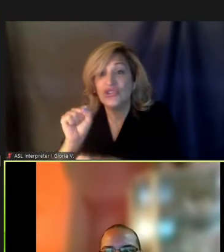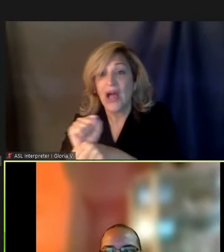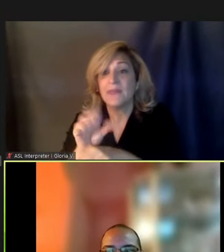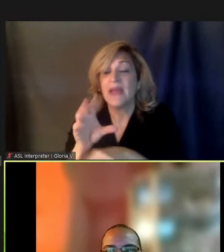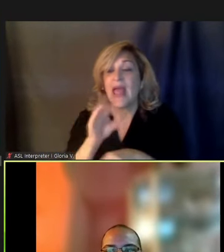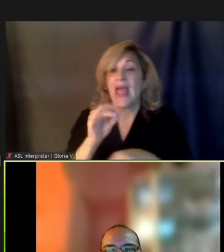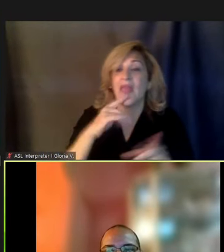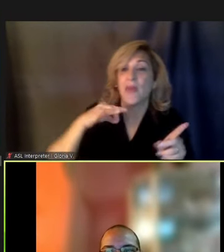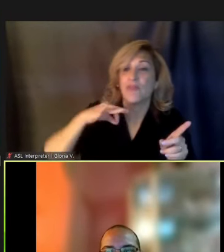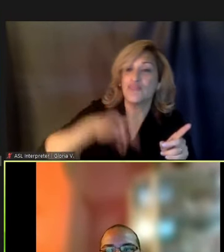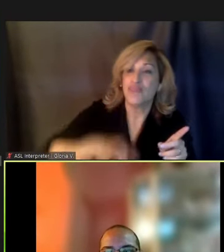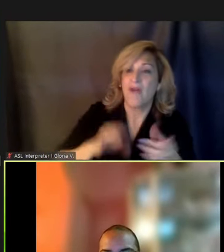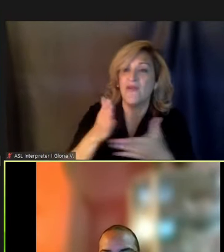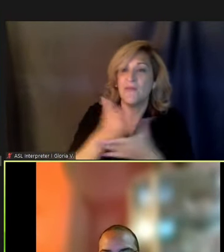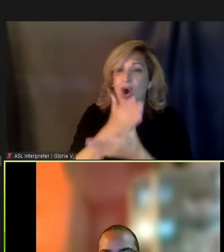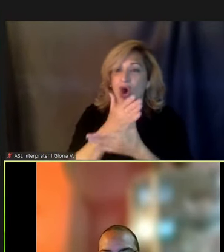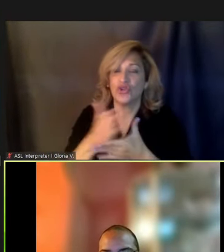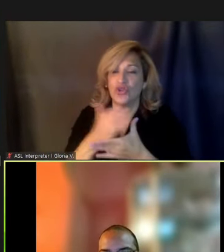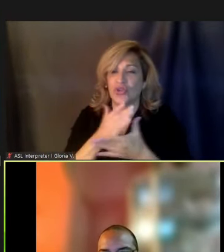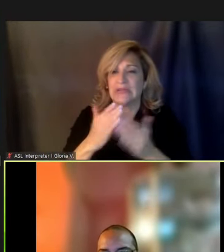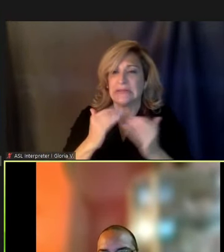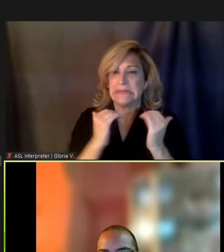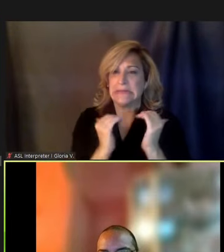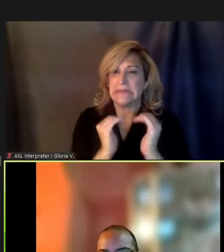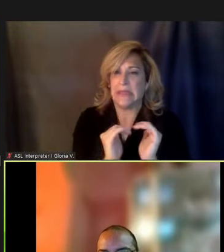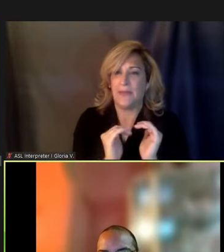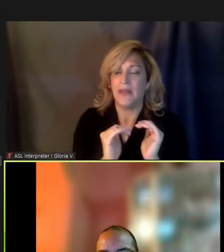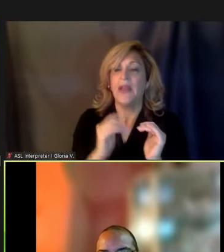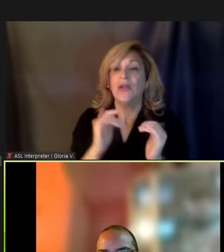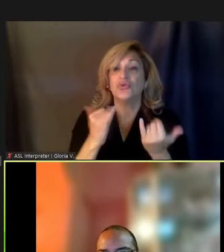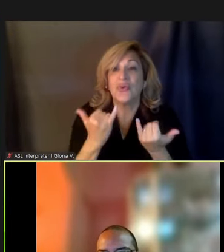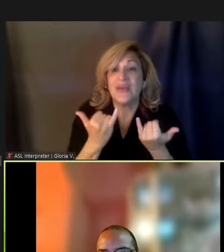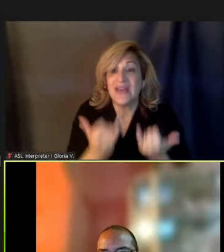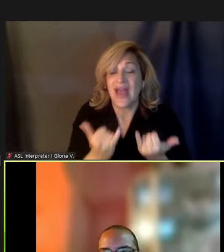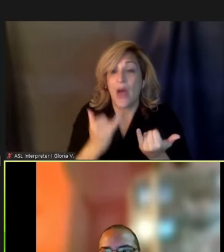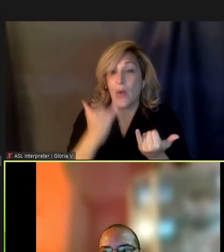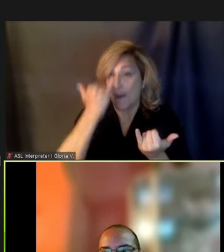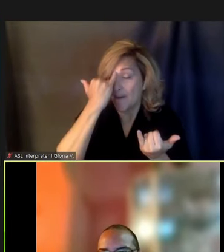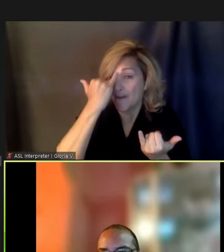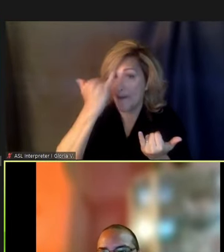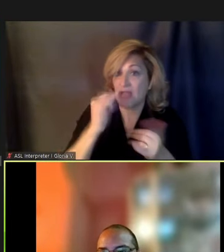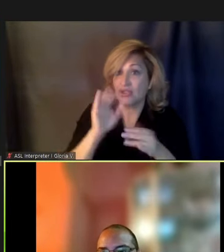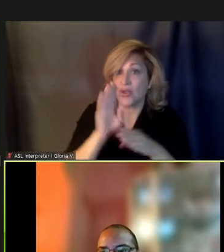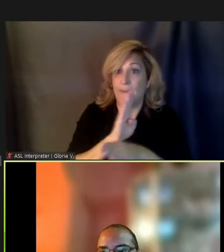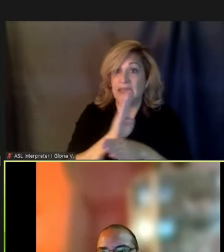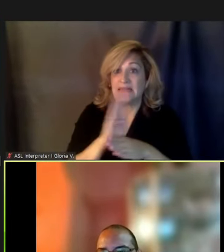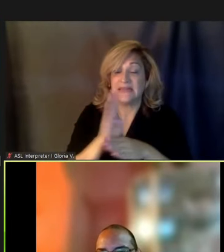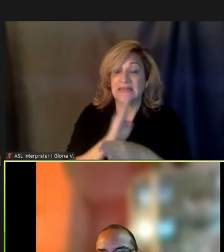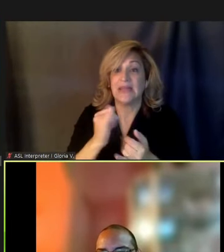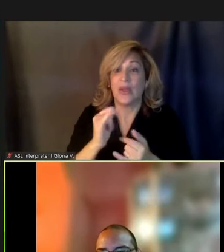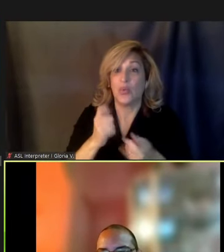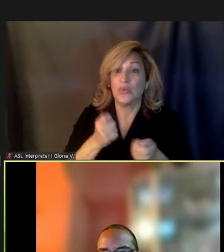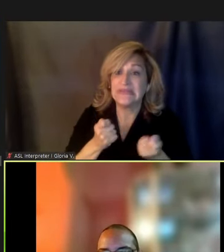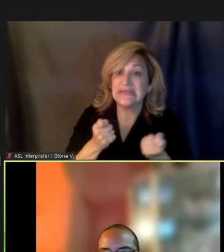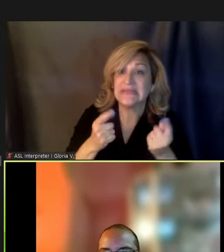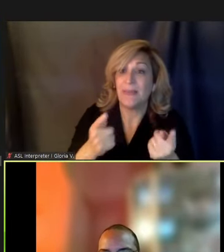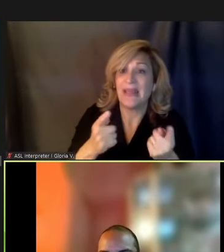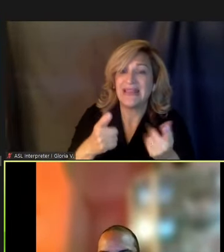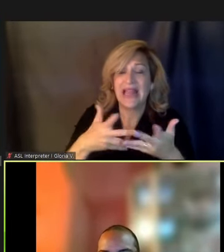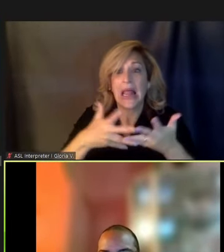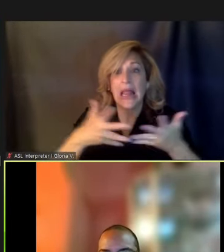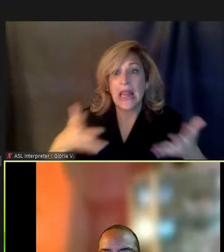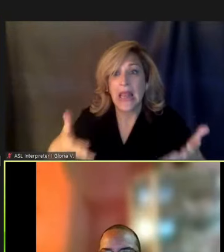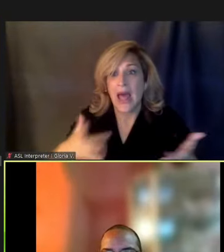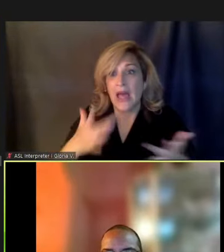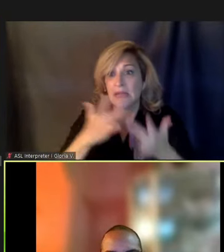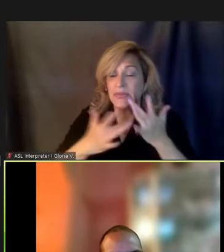profit margins we already operate within. Now imagine, as an industry, we have already been spending and spread thin throughout the